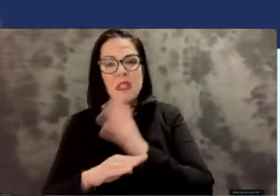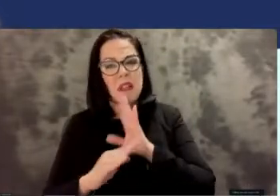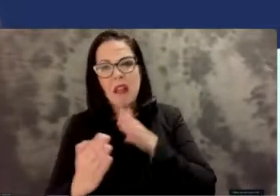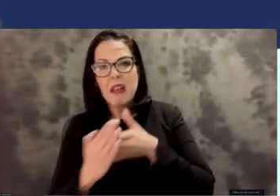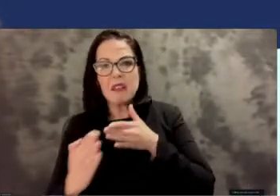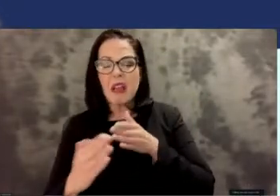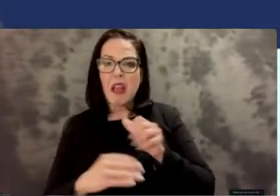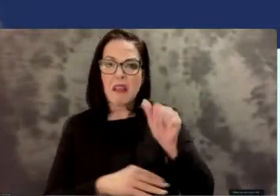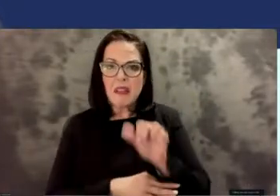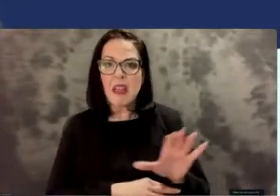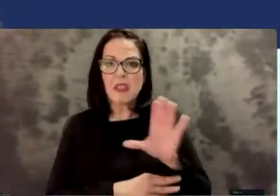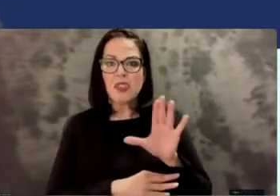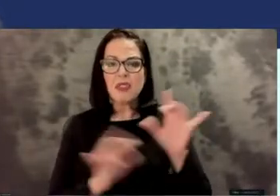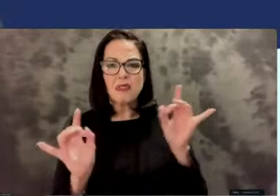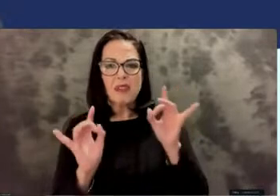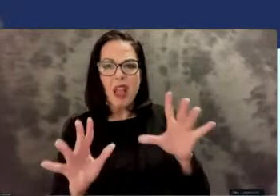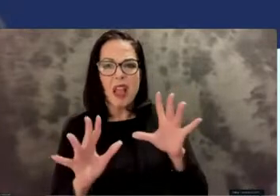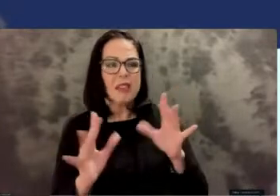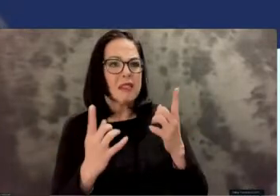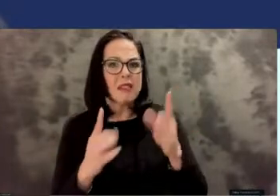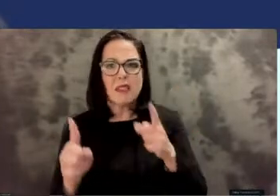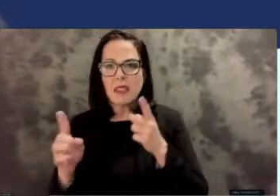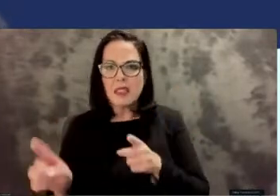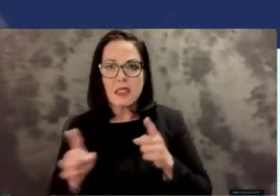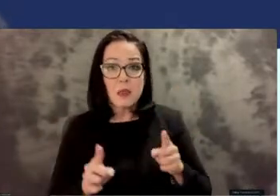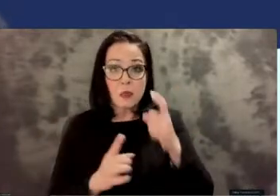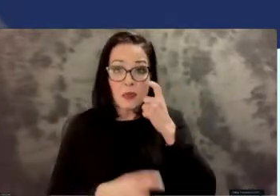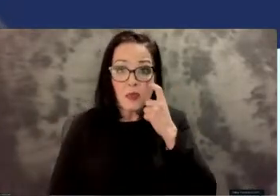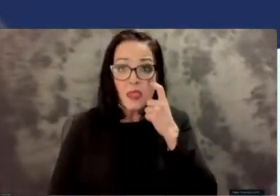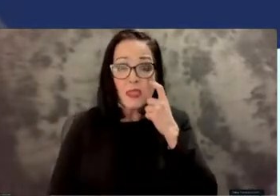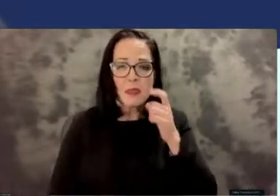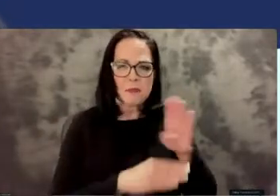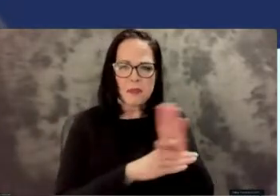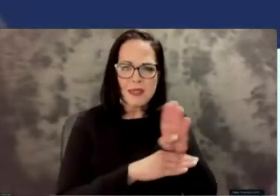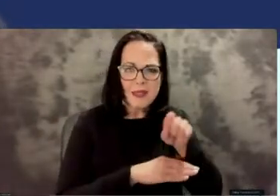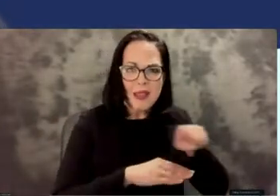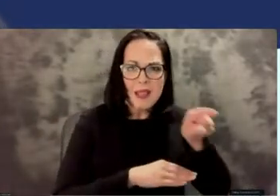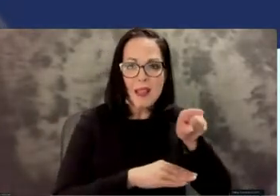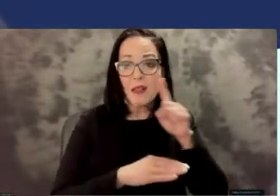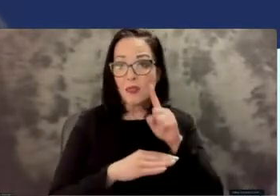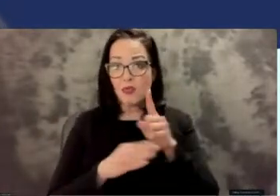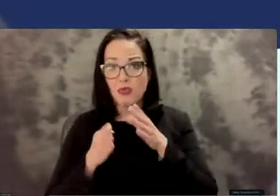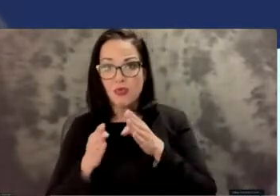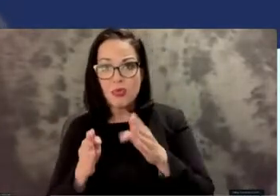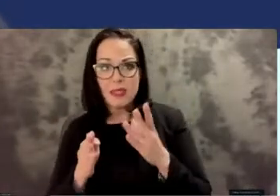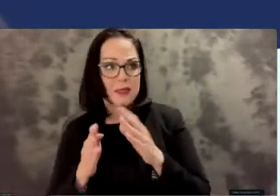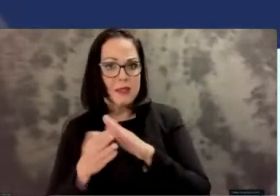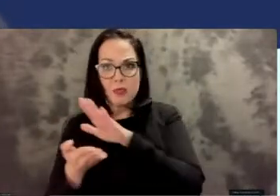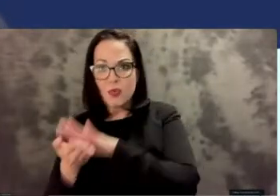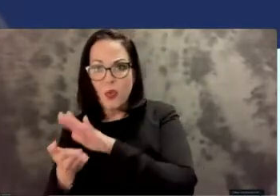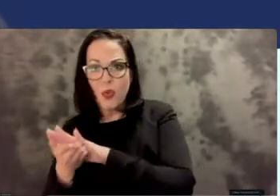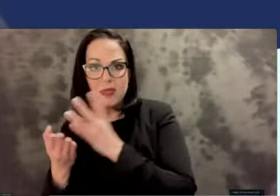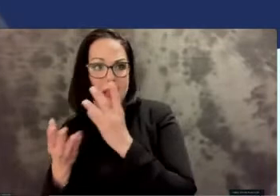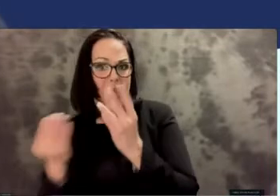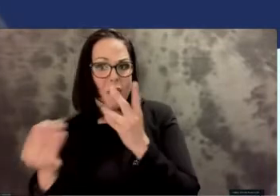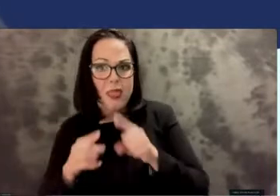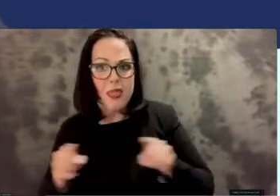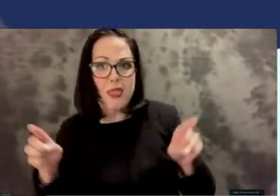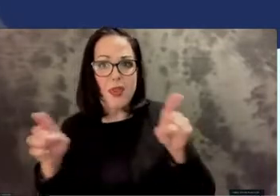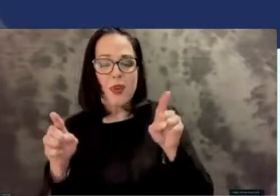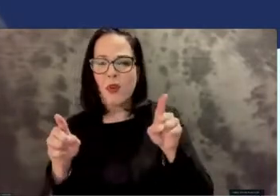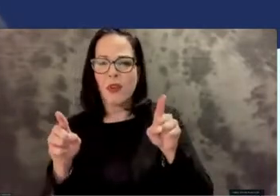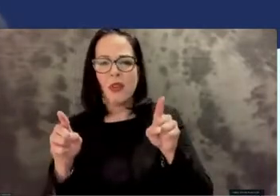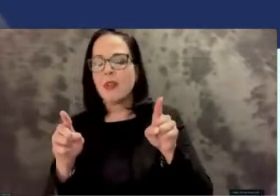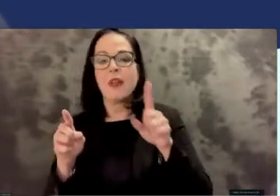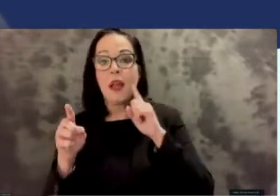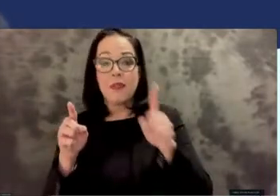we have also witnessed in businesses, on our streets, in schools, and disproportionately